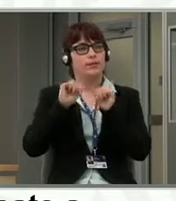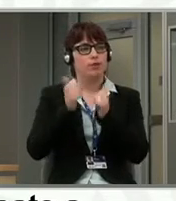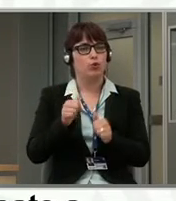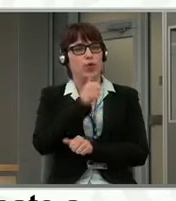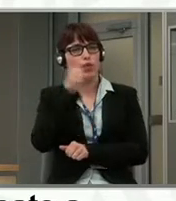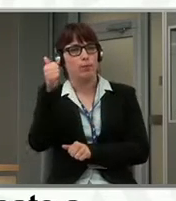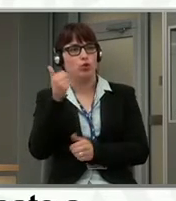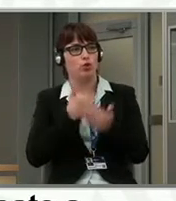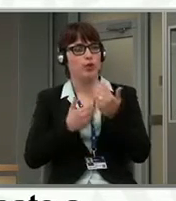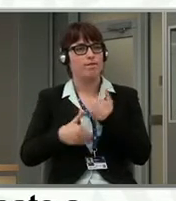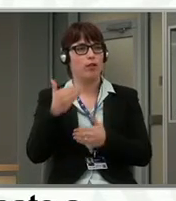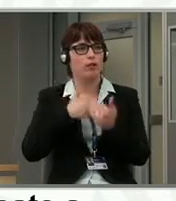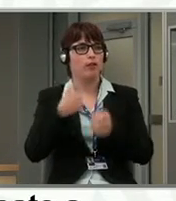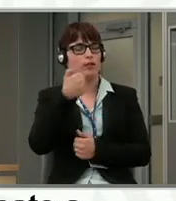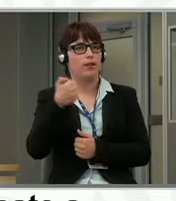reason.